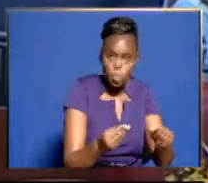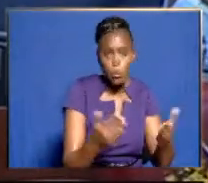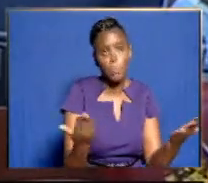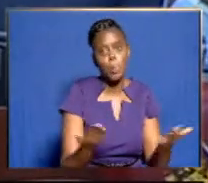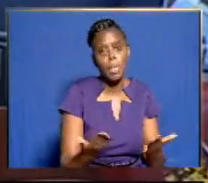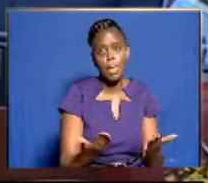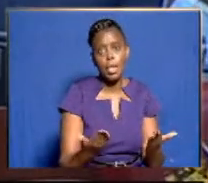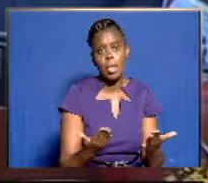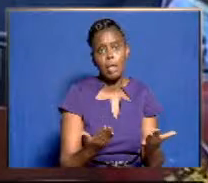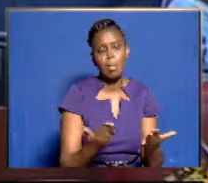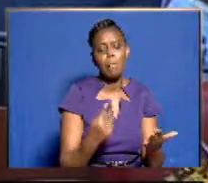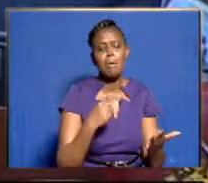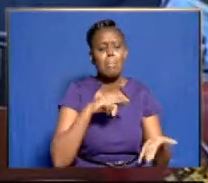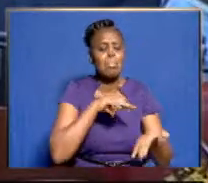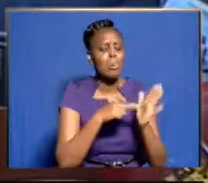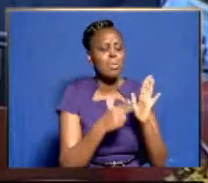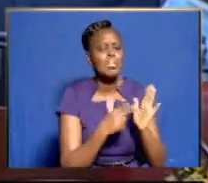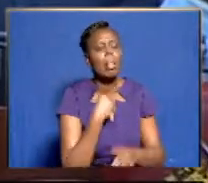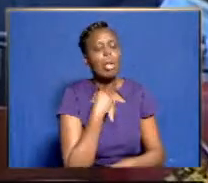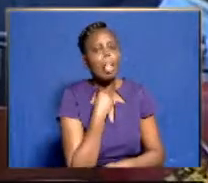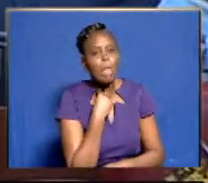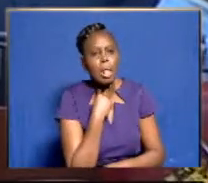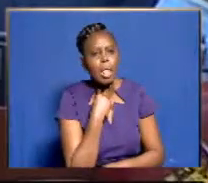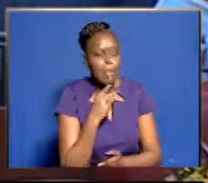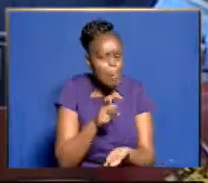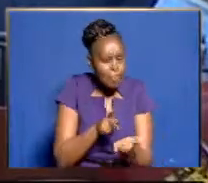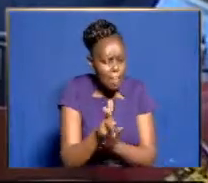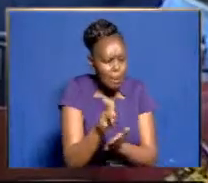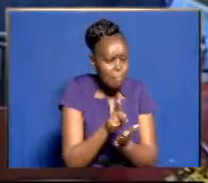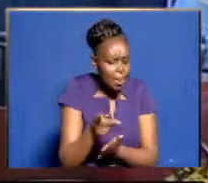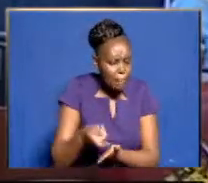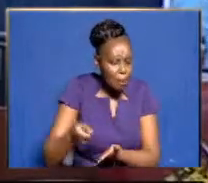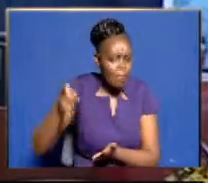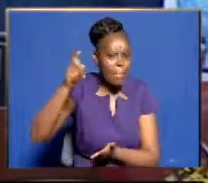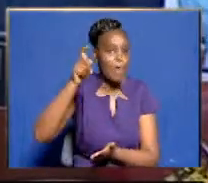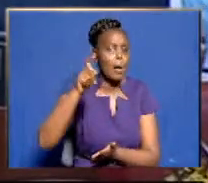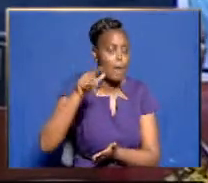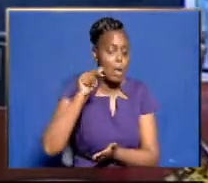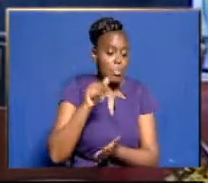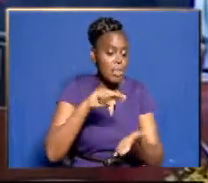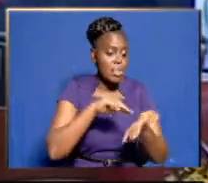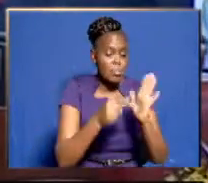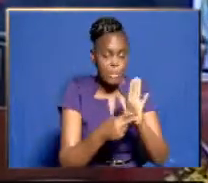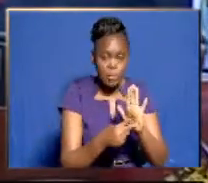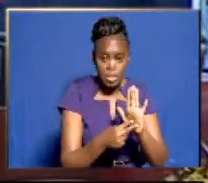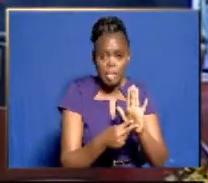into stalled projects, we are paying interest. These projects are not